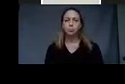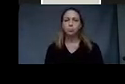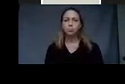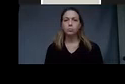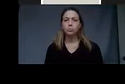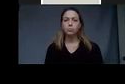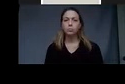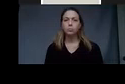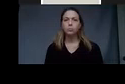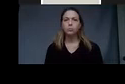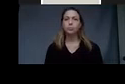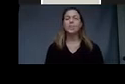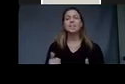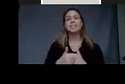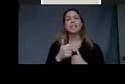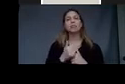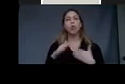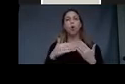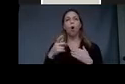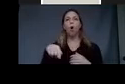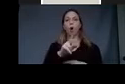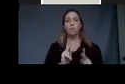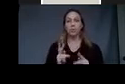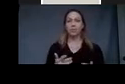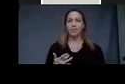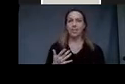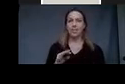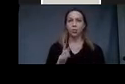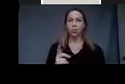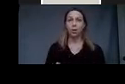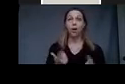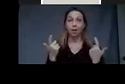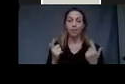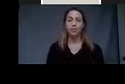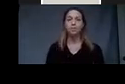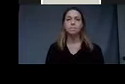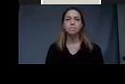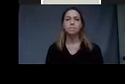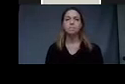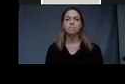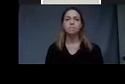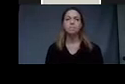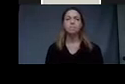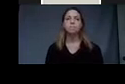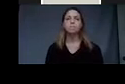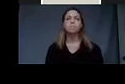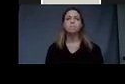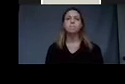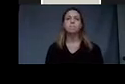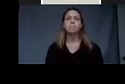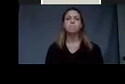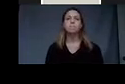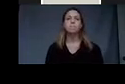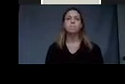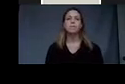it's the danger we all feel at one point or another in our lives. so next I have, uh,